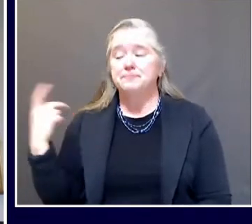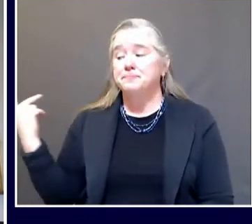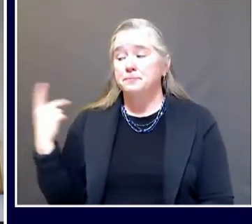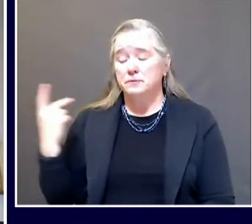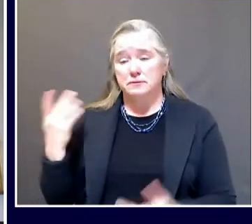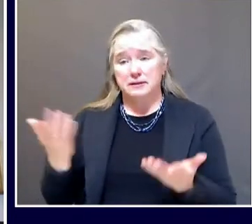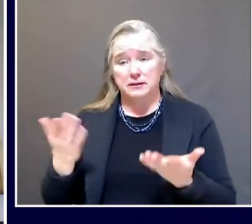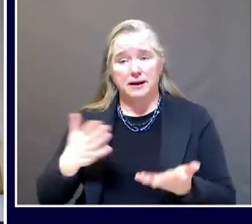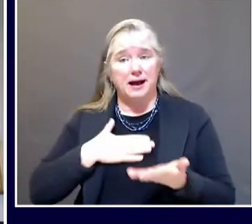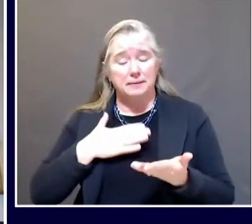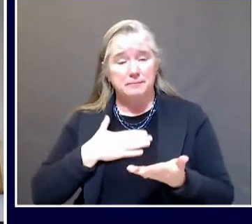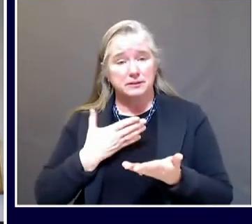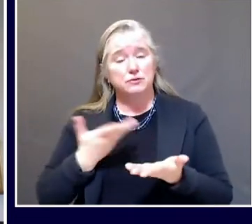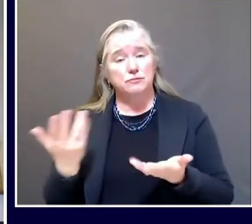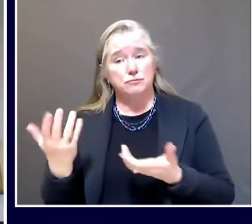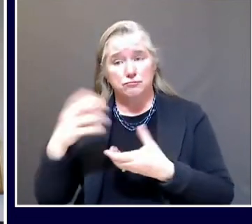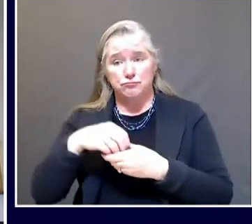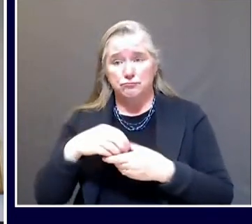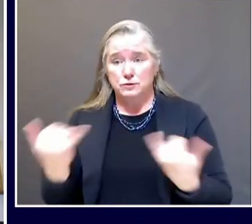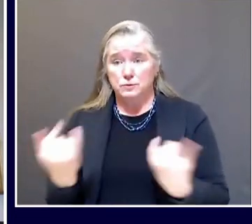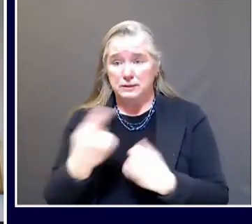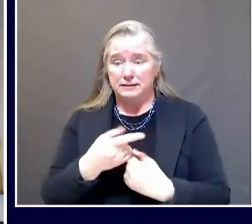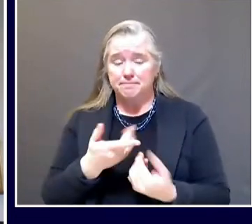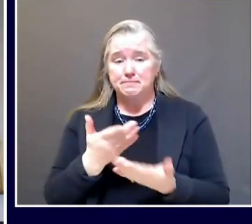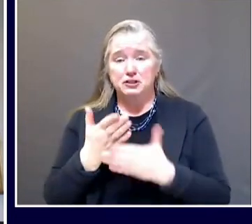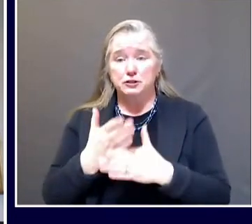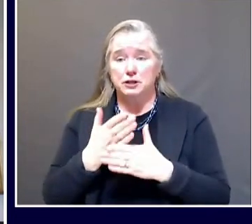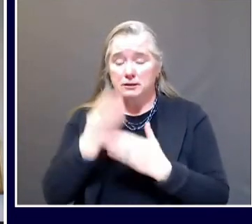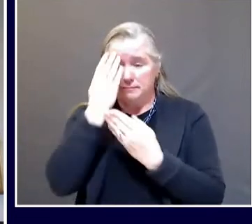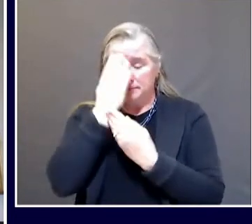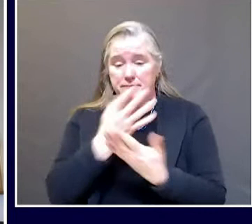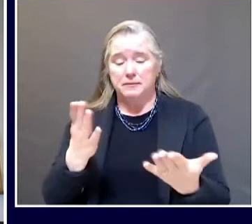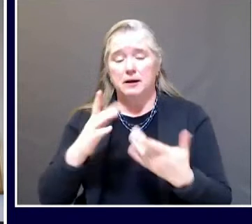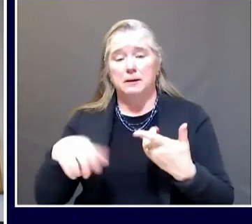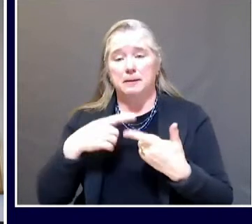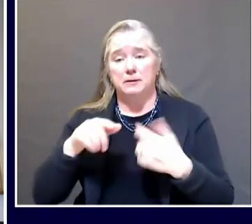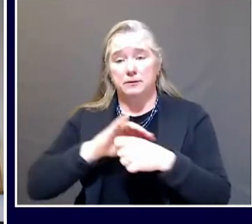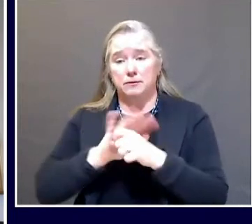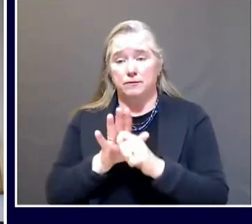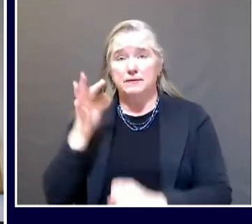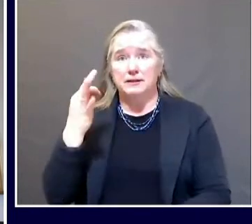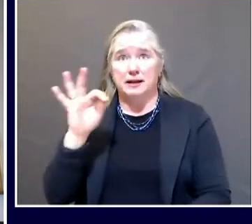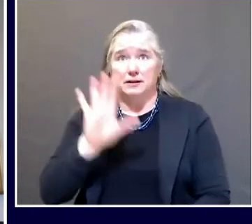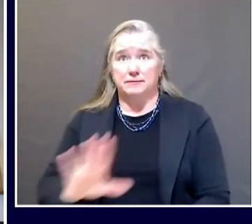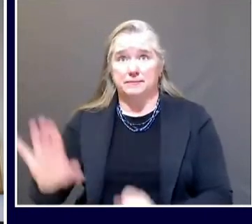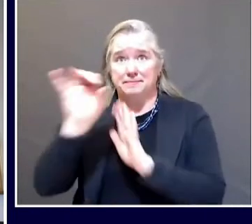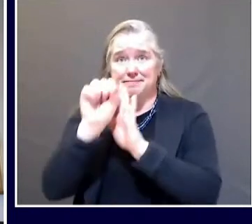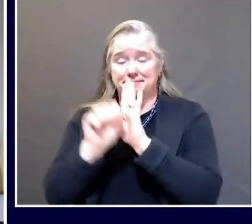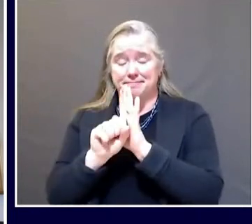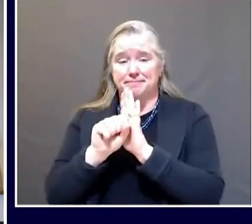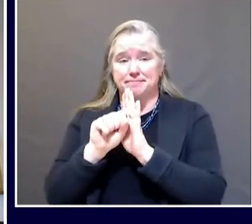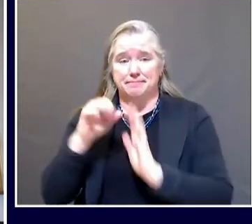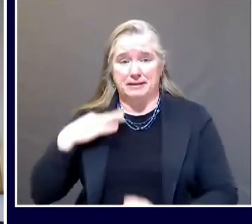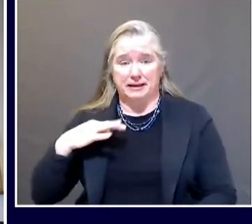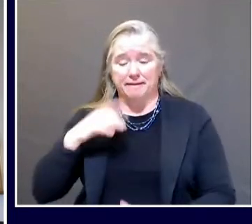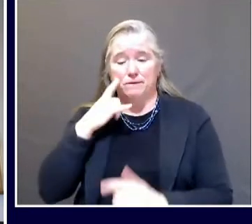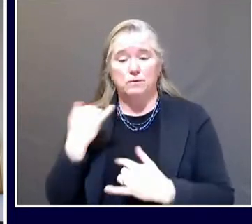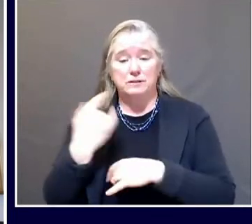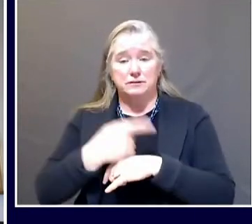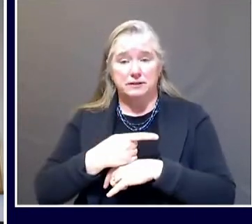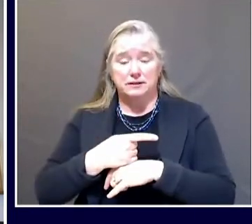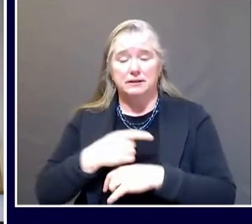are delighted to be able to join you today to talk about where we are with COVID-19 across the state of Maine for